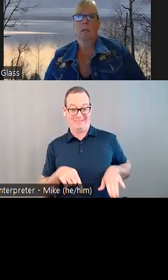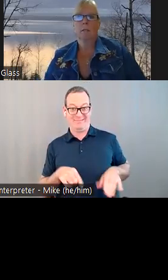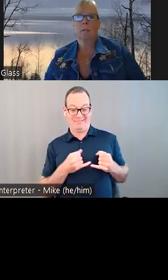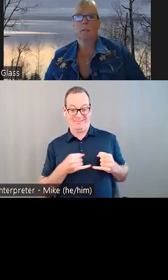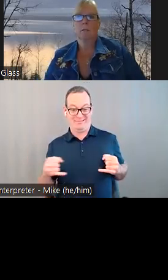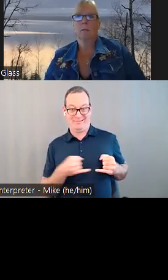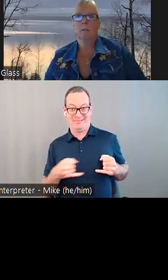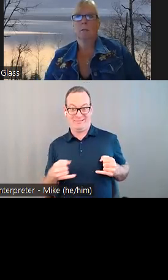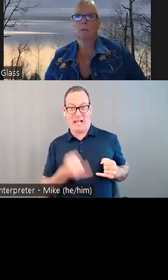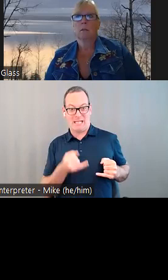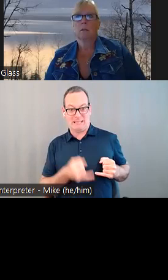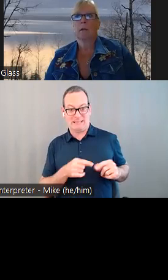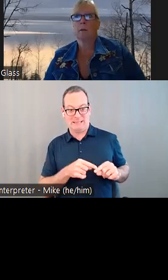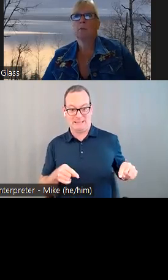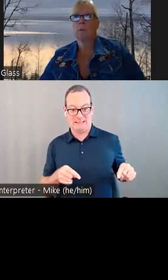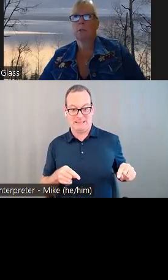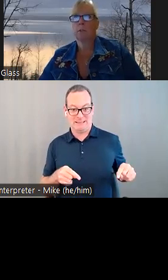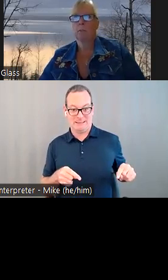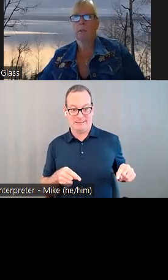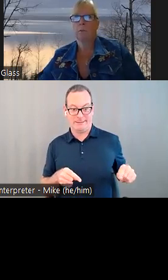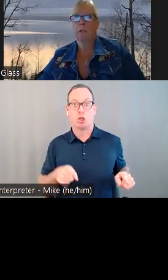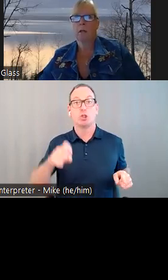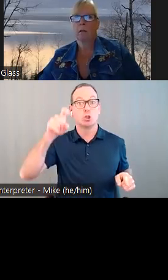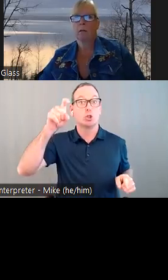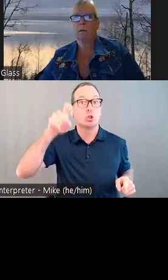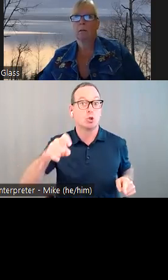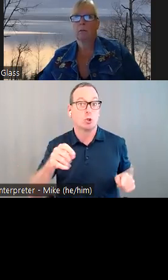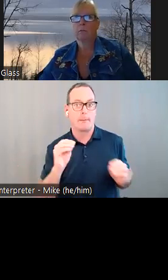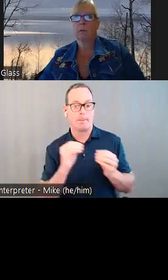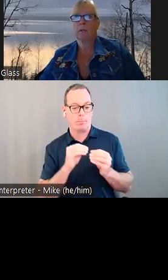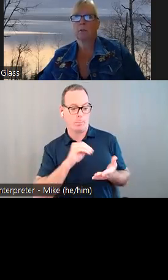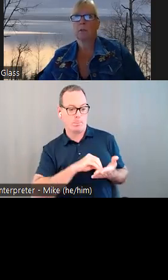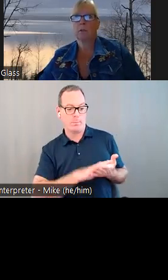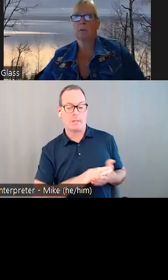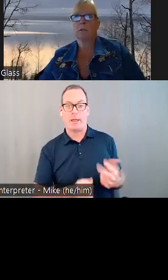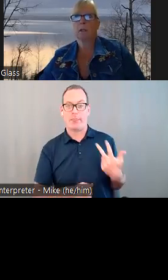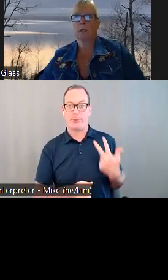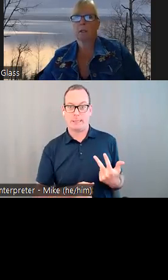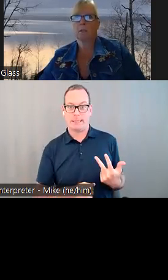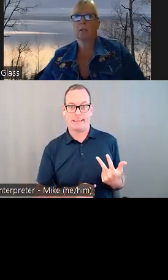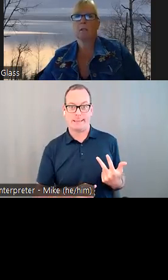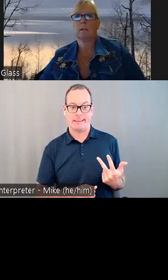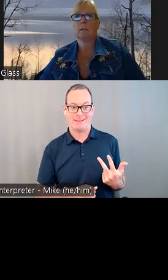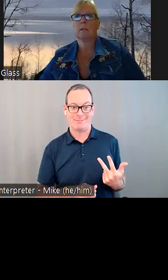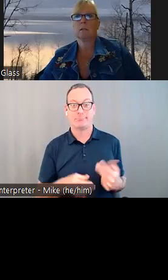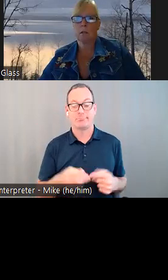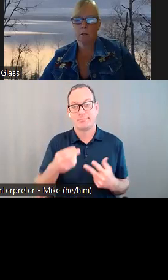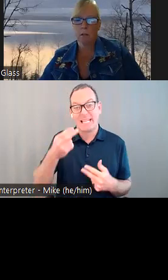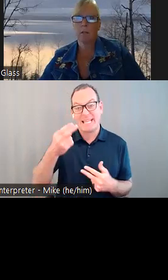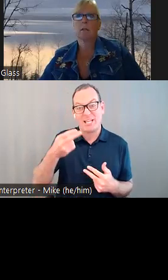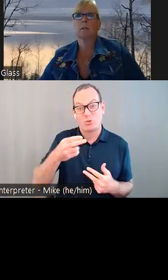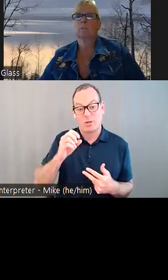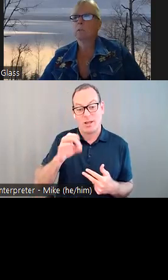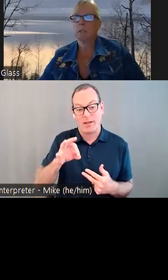So yes, there absolutely should be a 3 there before history of interrupted education. It's an